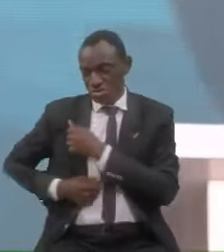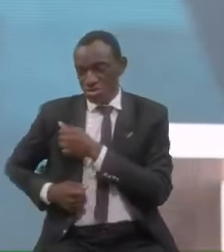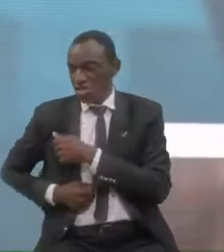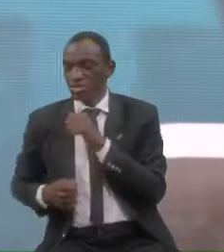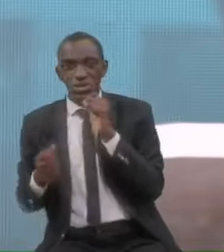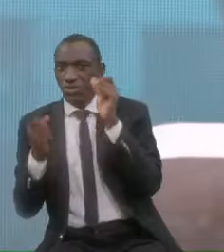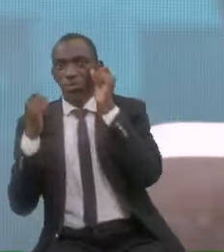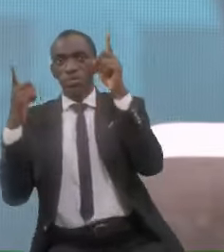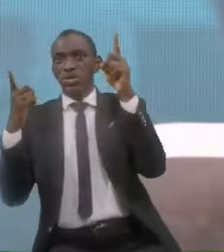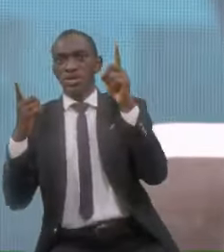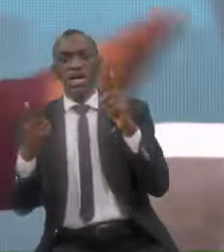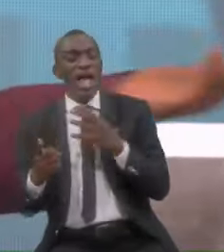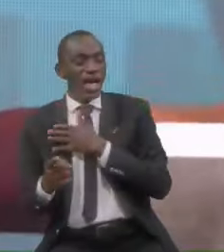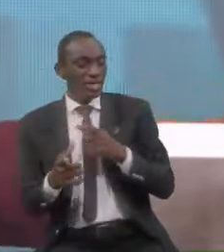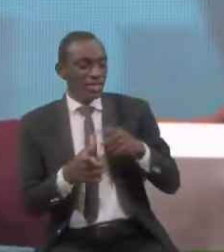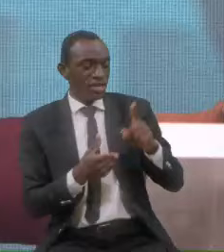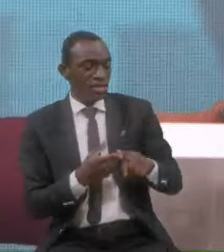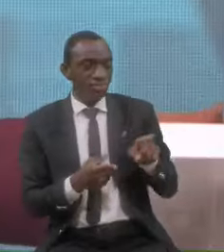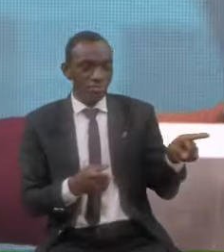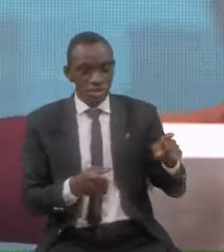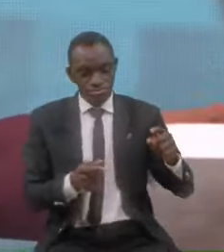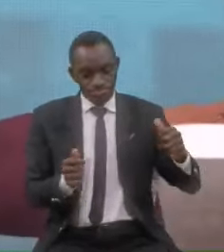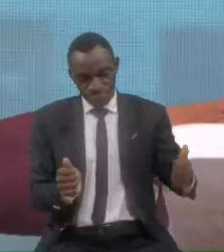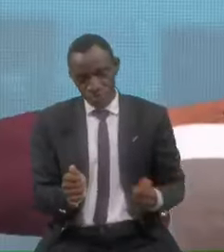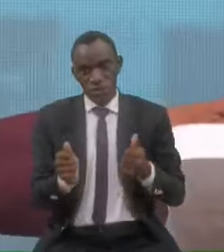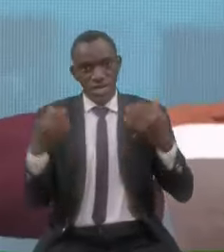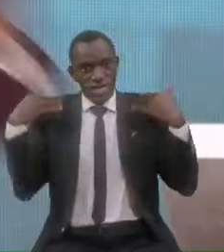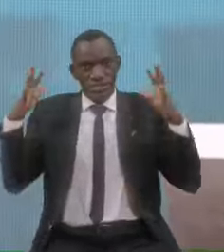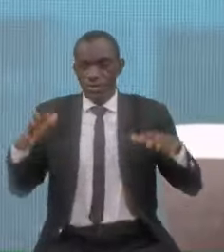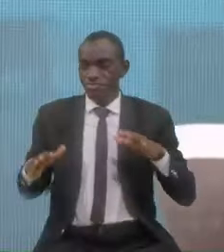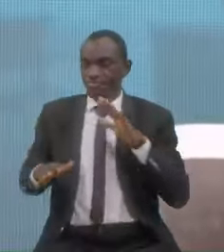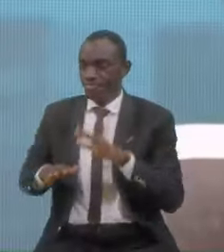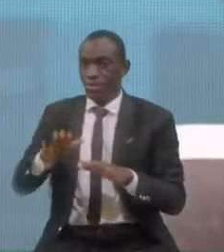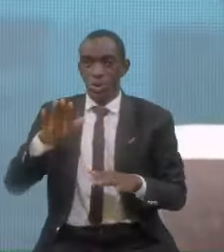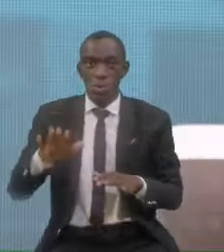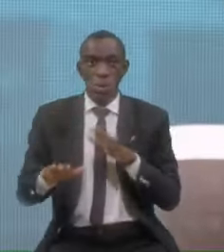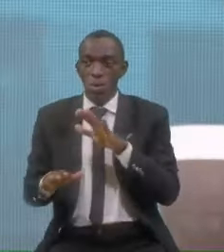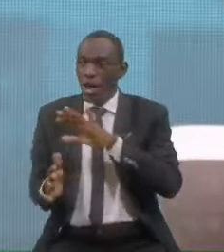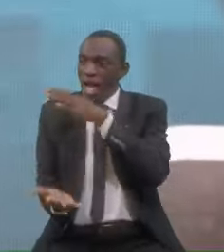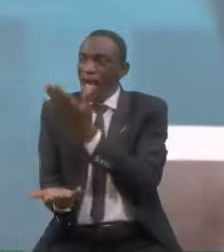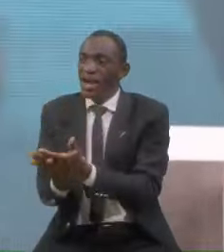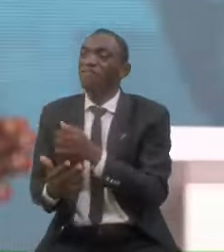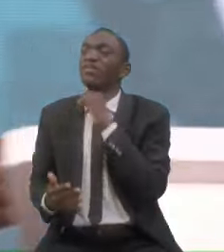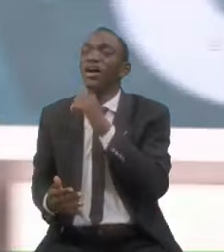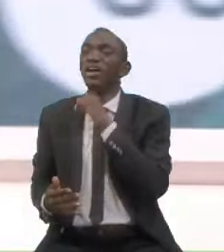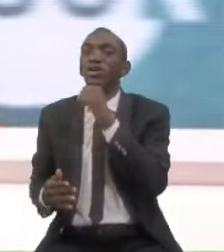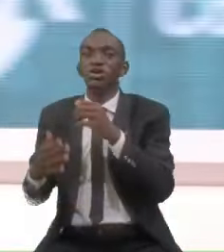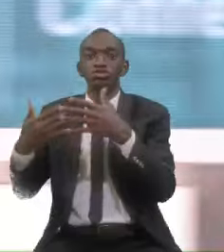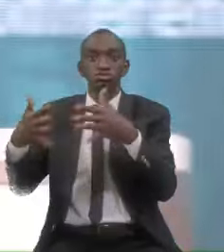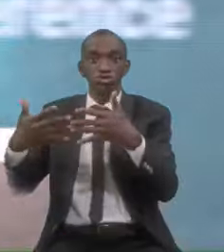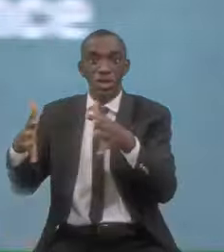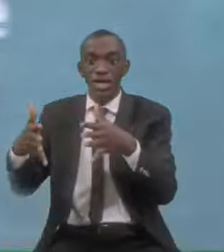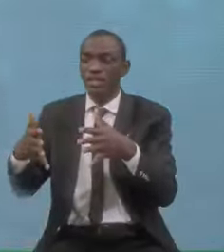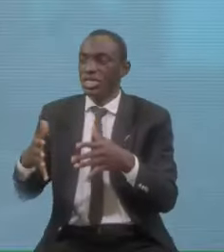the iron door. It opened automatically. of its own. It got to the